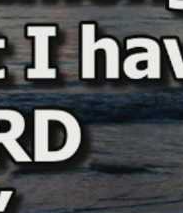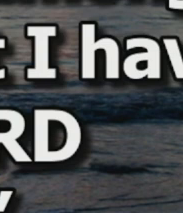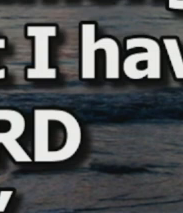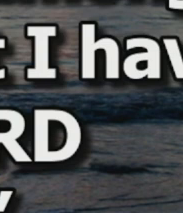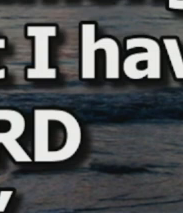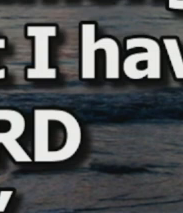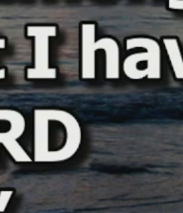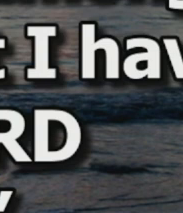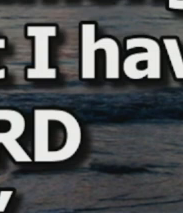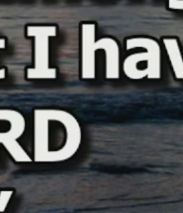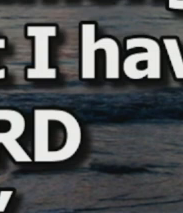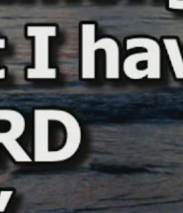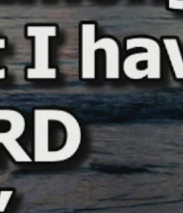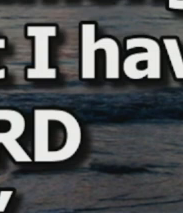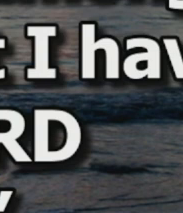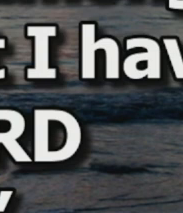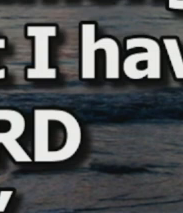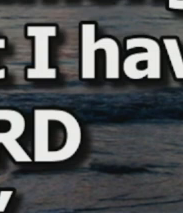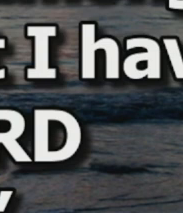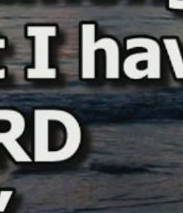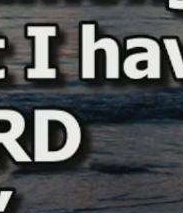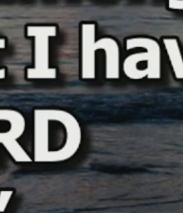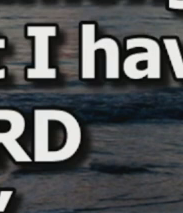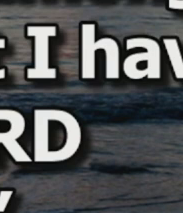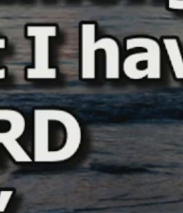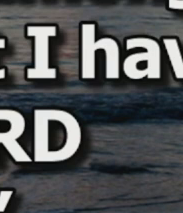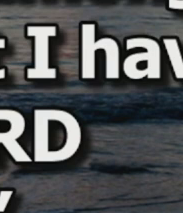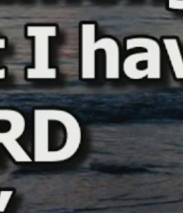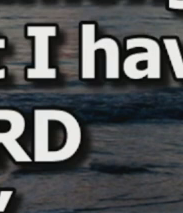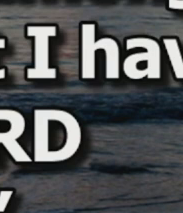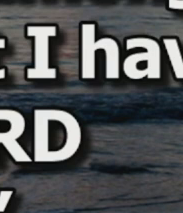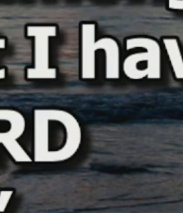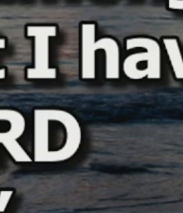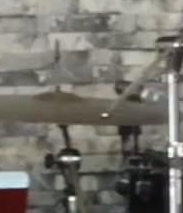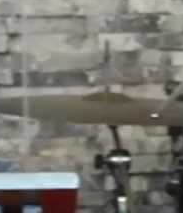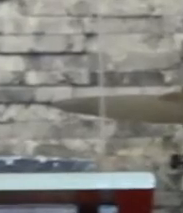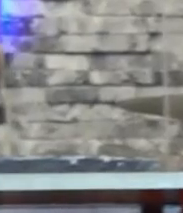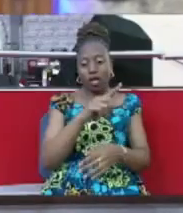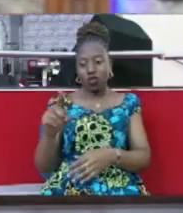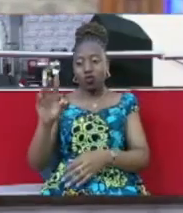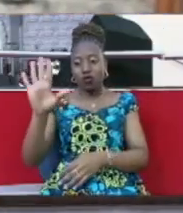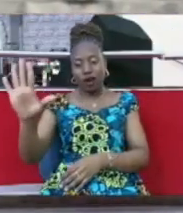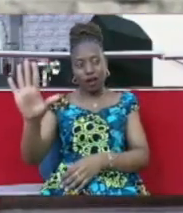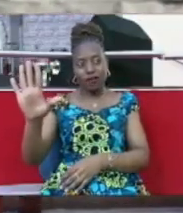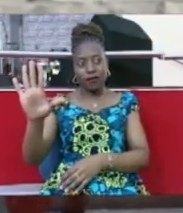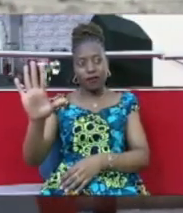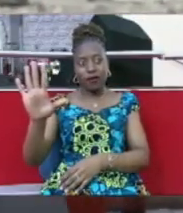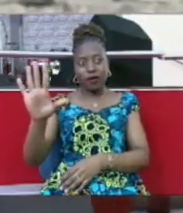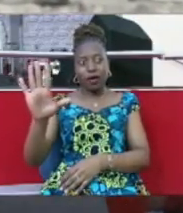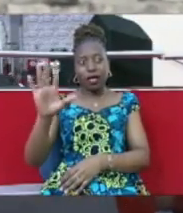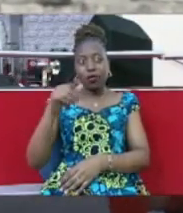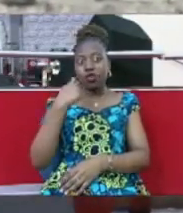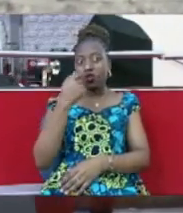heaven's armies. Isaiah, from chapter 1 to chapter 5, he has been a prophet. Isaiah